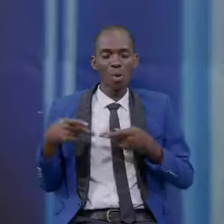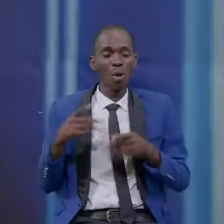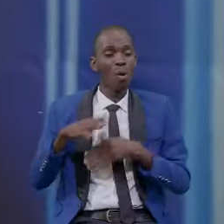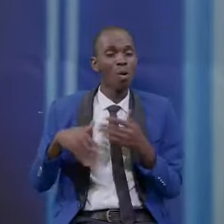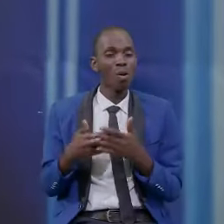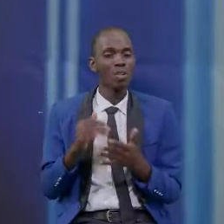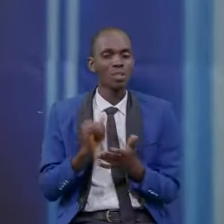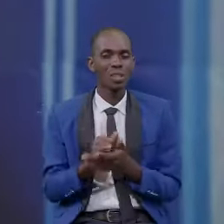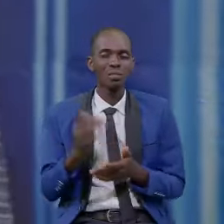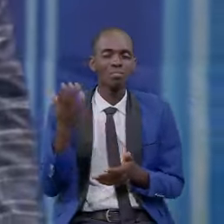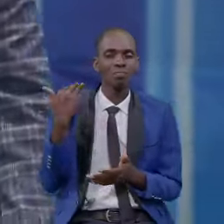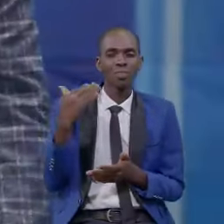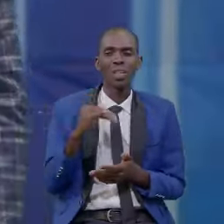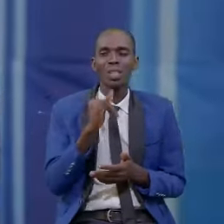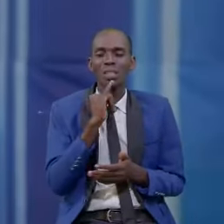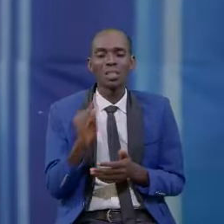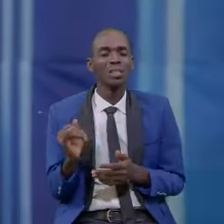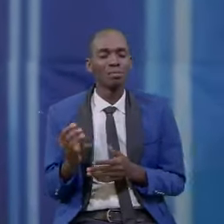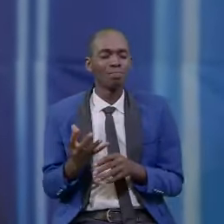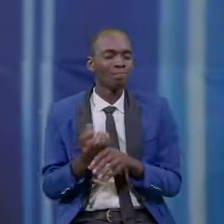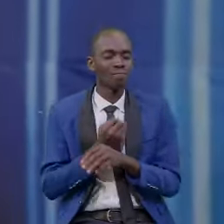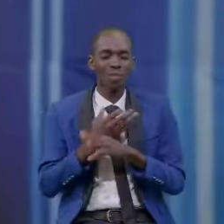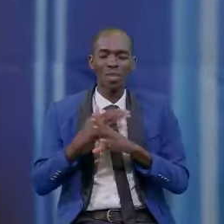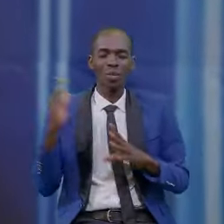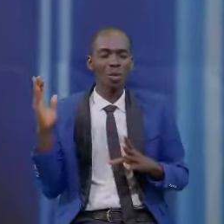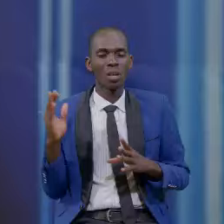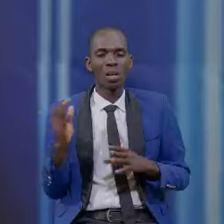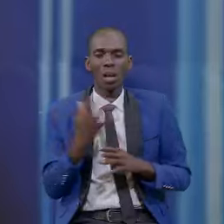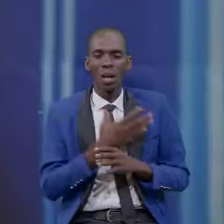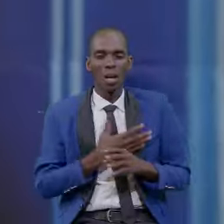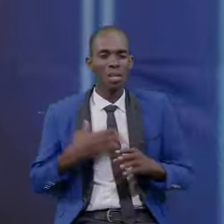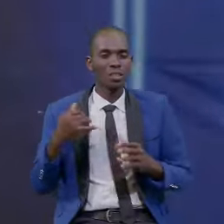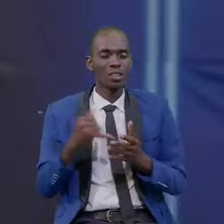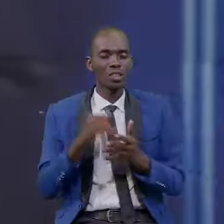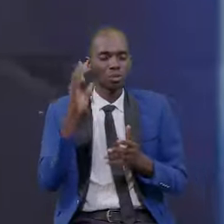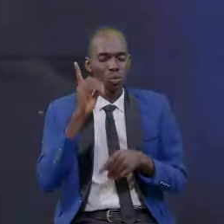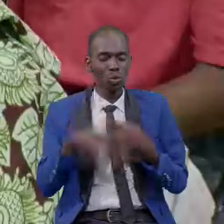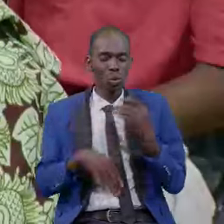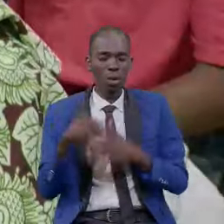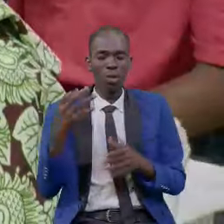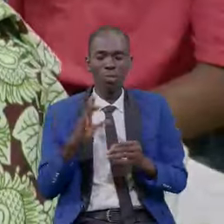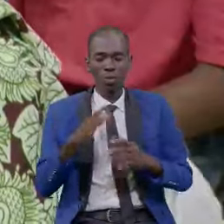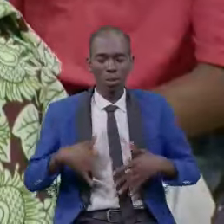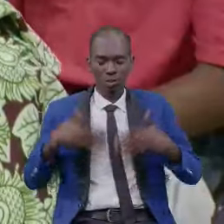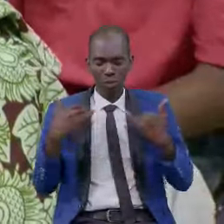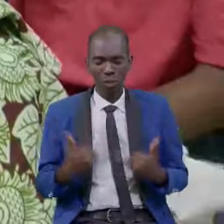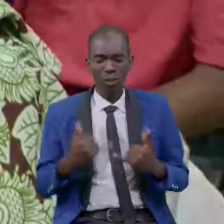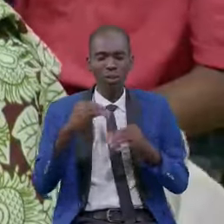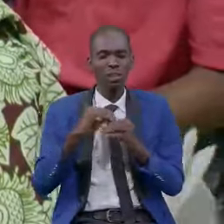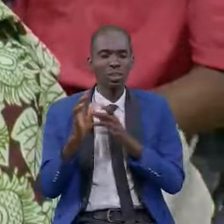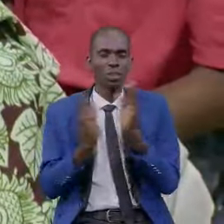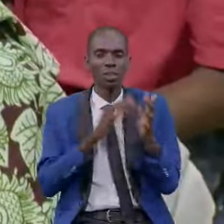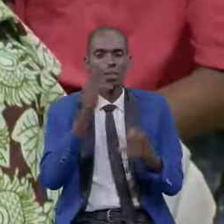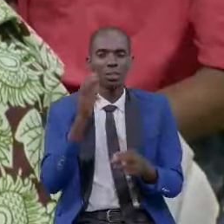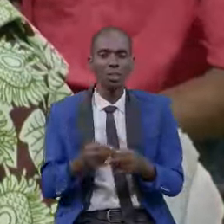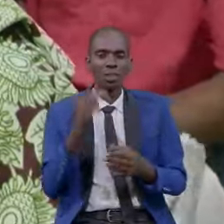And every sin of the past will get out of your life tonight in Jesus' name. And